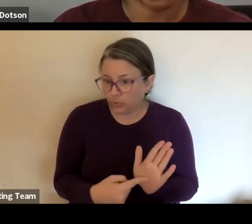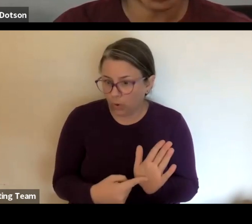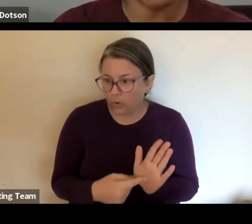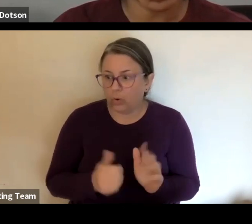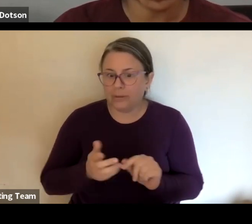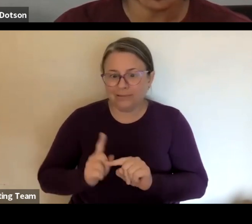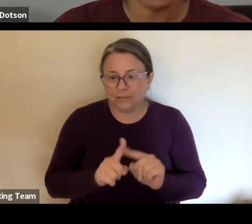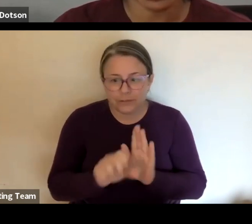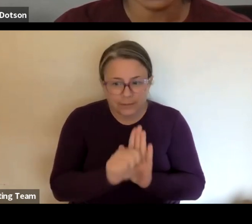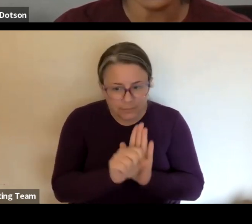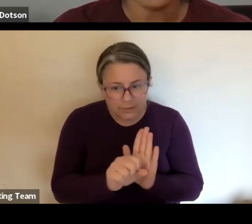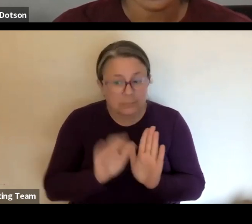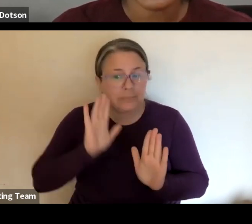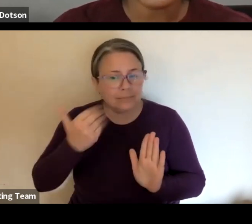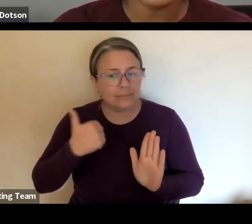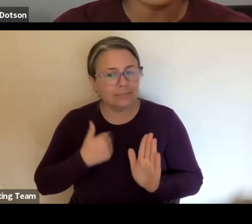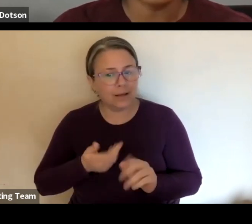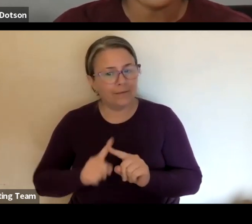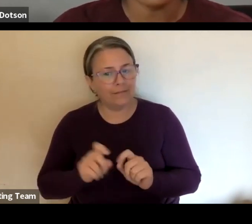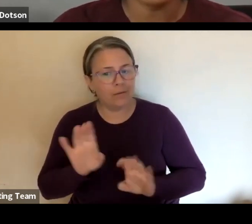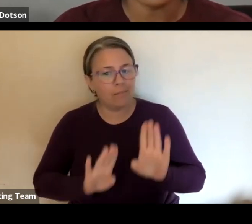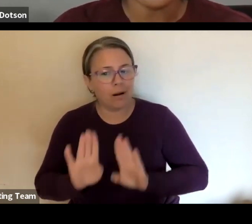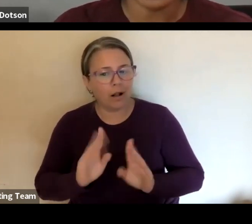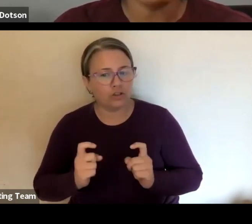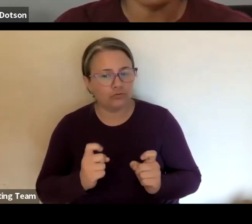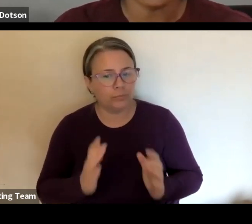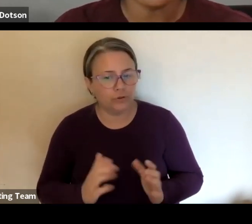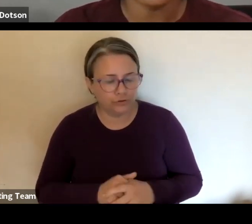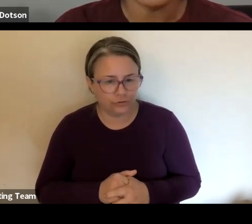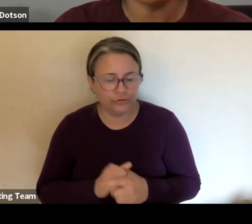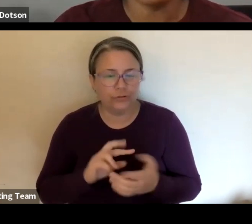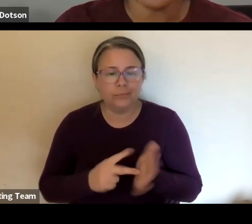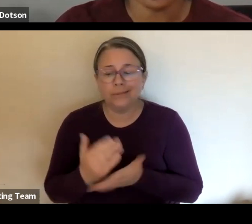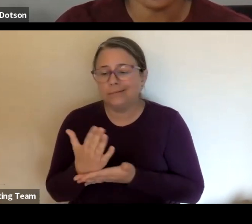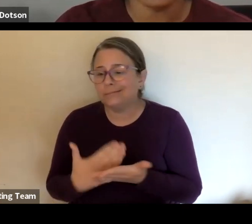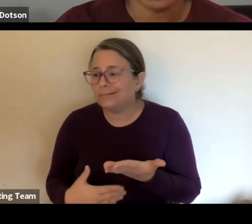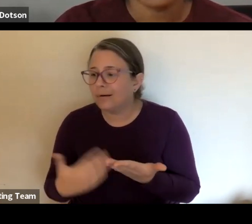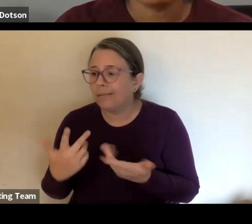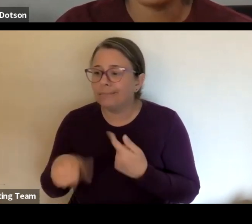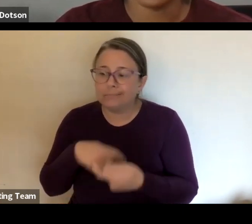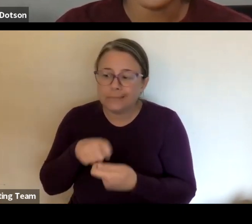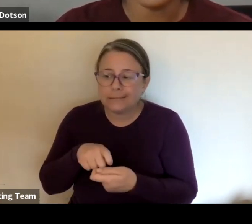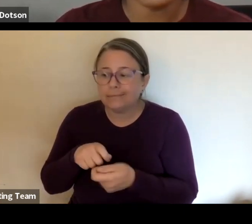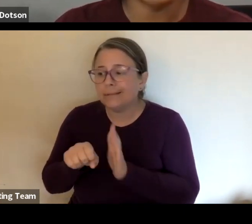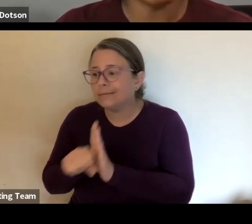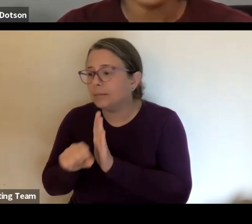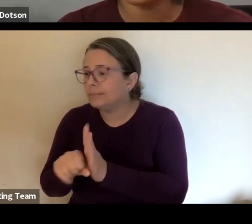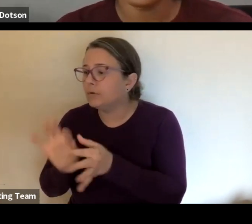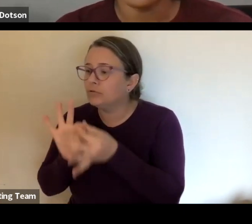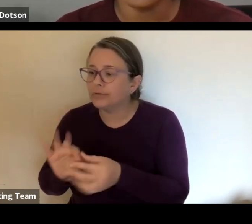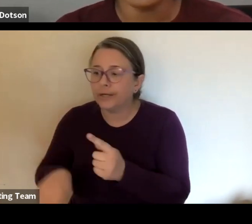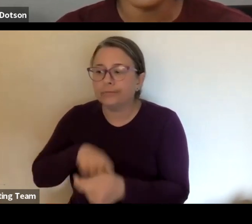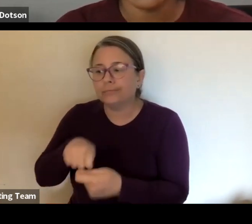tied more to changes in one brain region or another. Some symptoms are tied more to